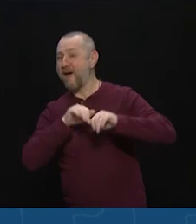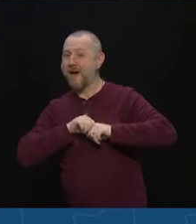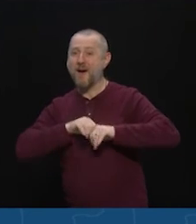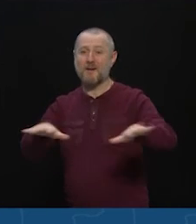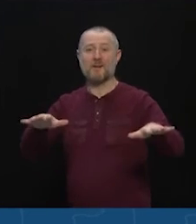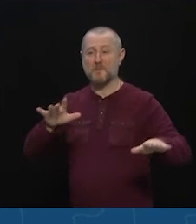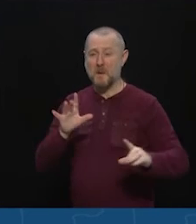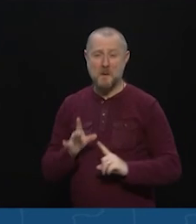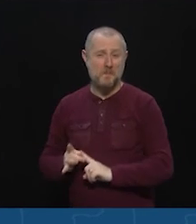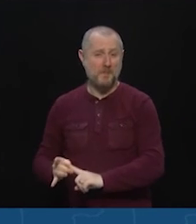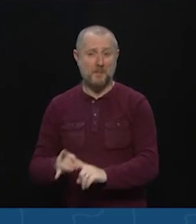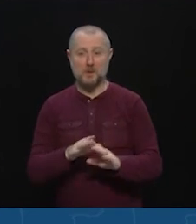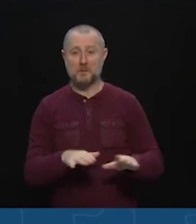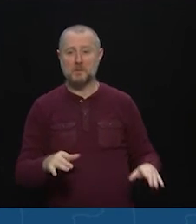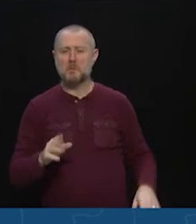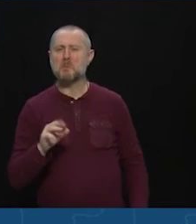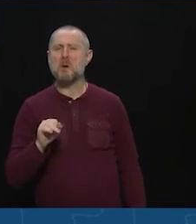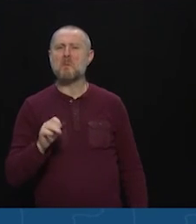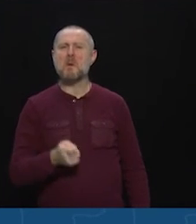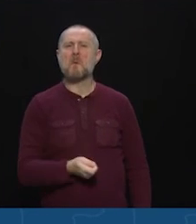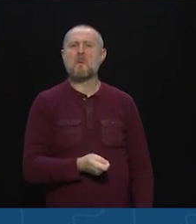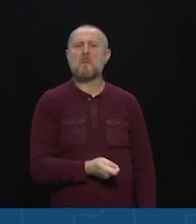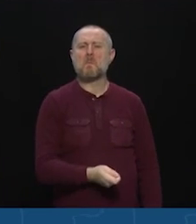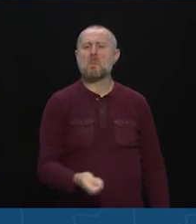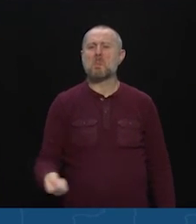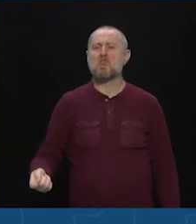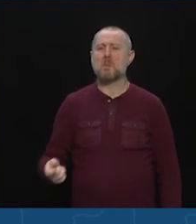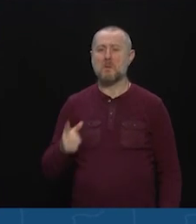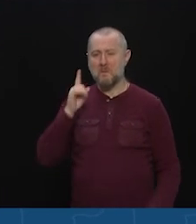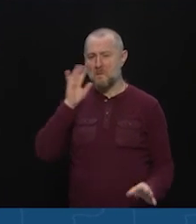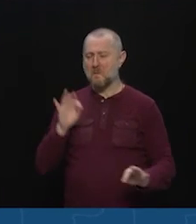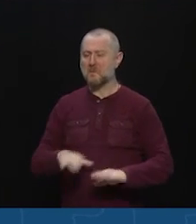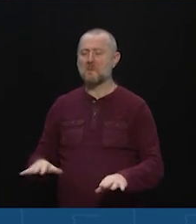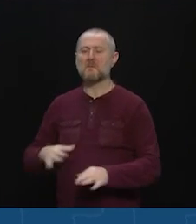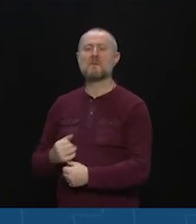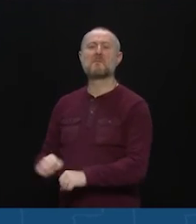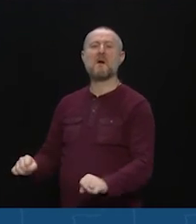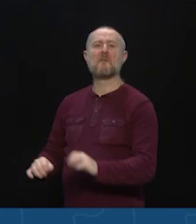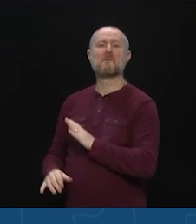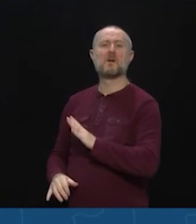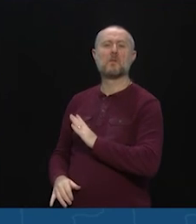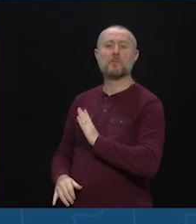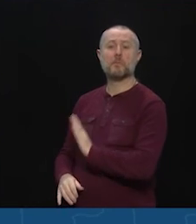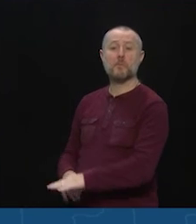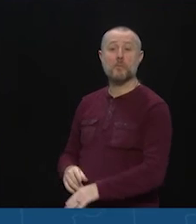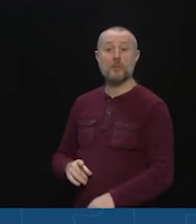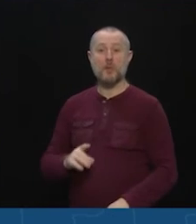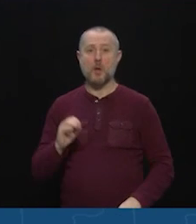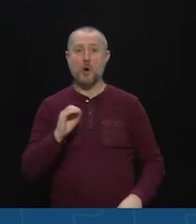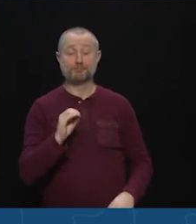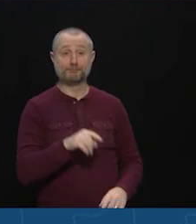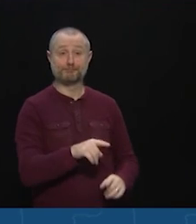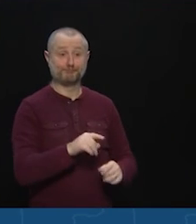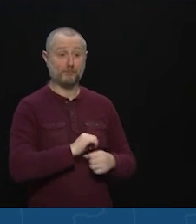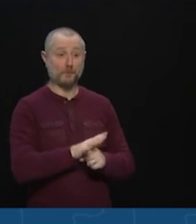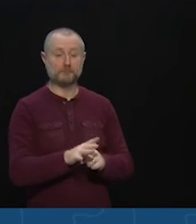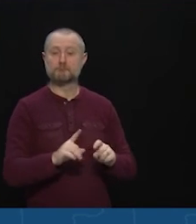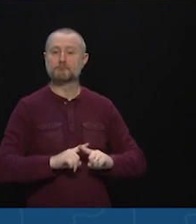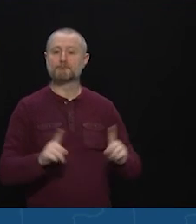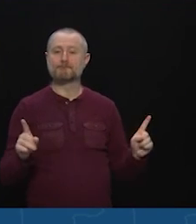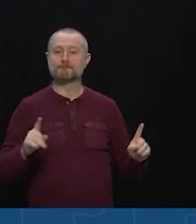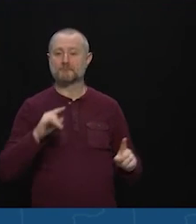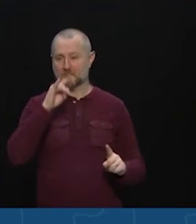People thought kids were safe. Omicron changed that dynamic. We realized that children were becoming sick and becoming hospitalized, especially